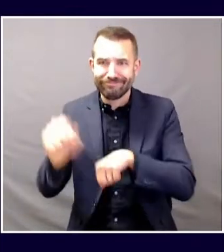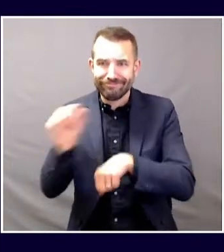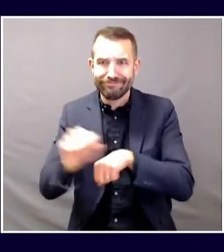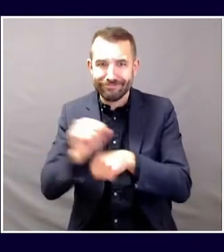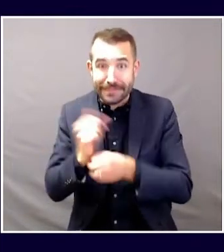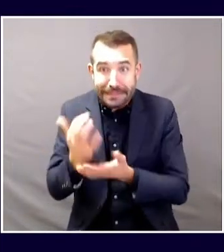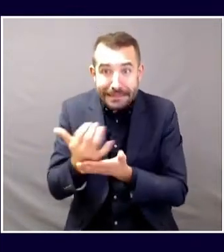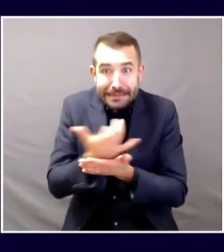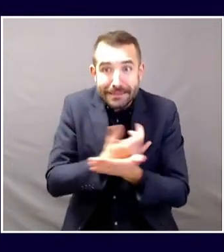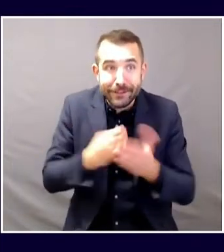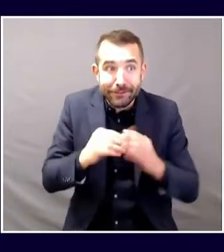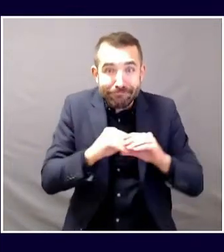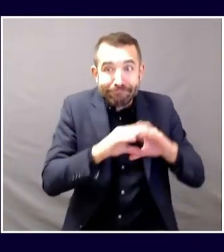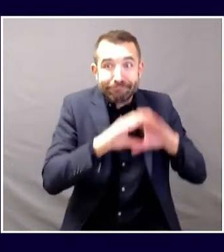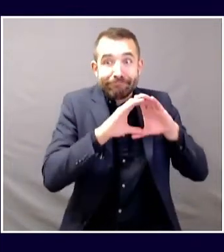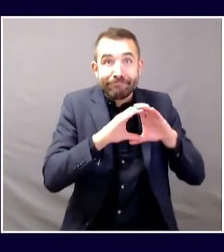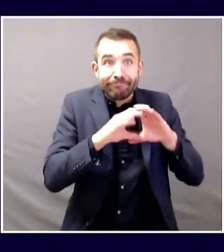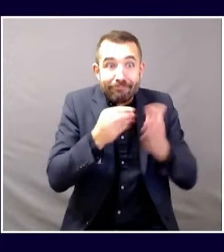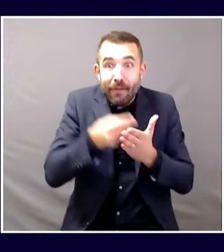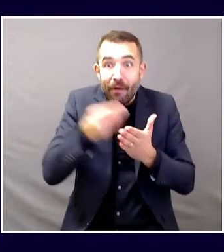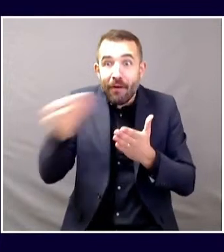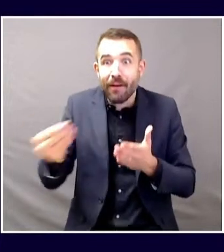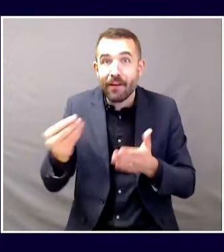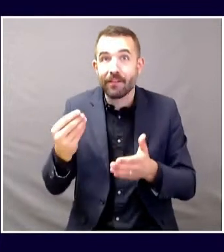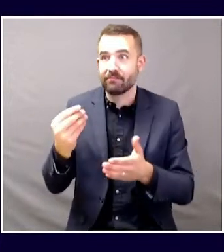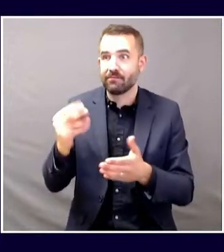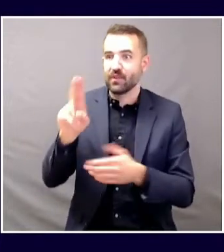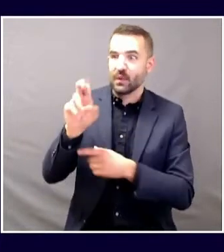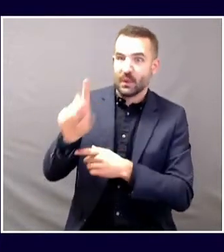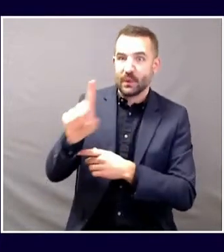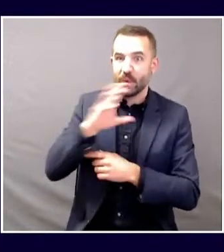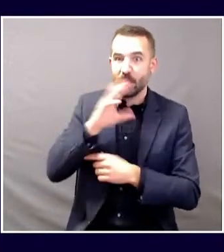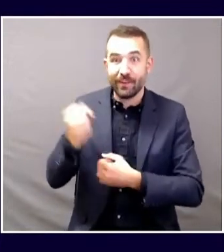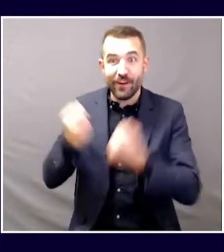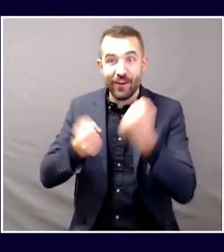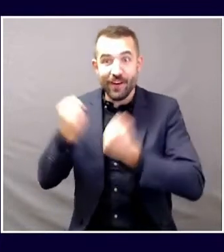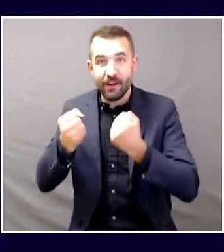a used car. It was a gold Pontiac Ventura.